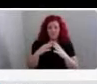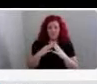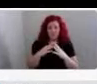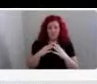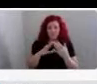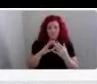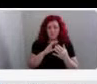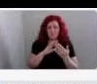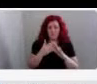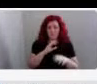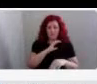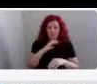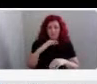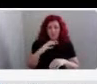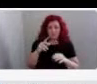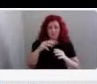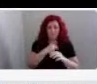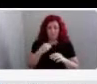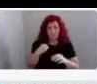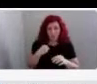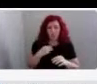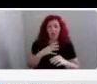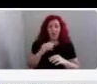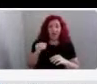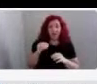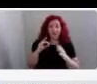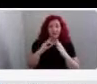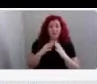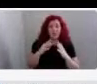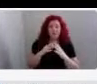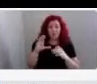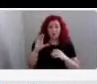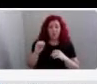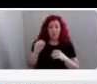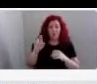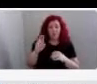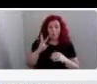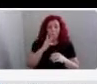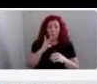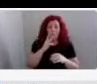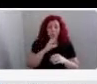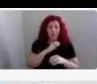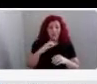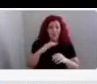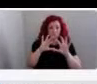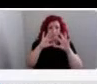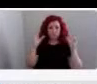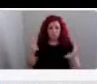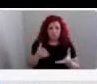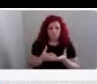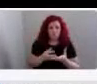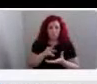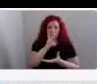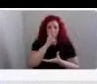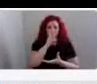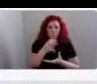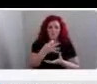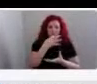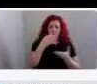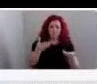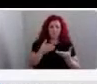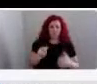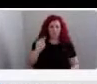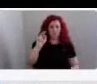chair of the coconino plateau water advisory council which is a large and diverse body of water stakeholders and experts up here in northern